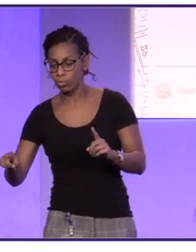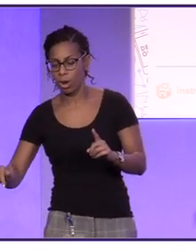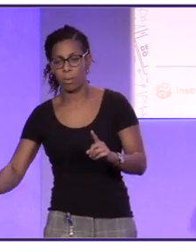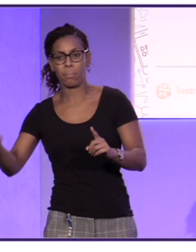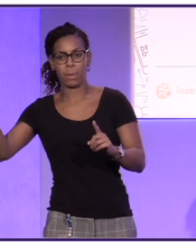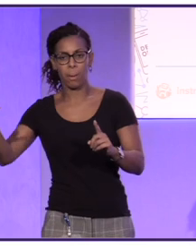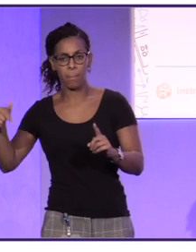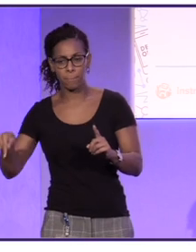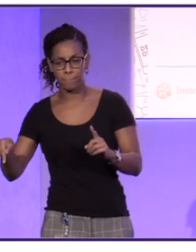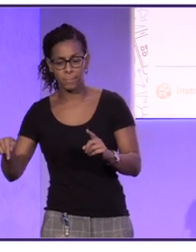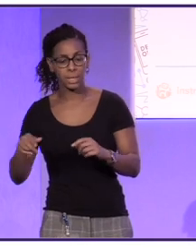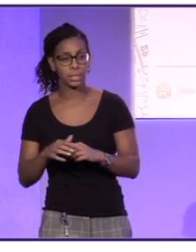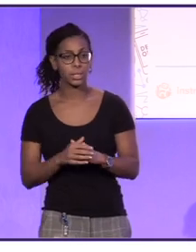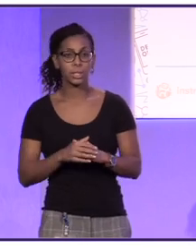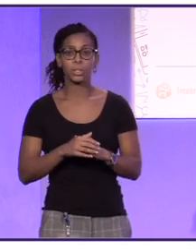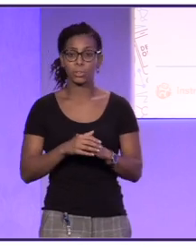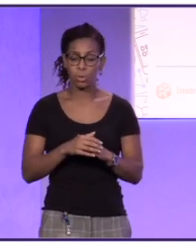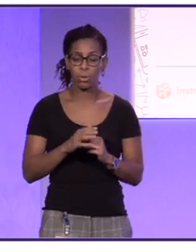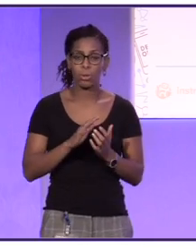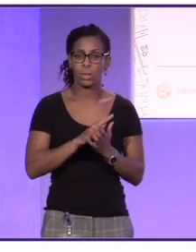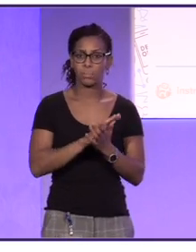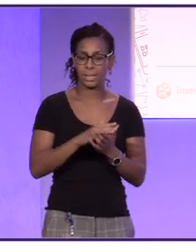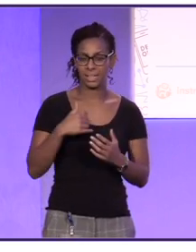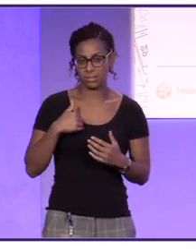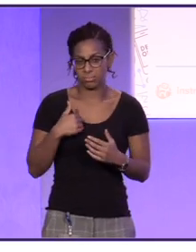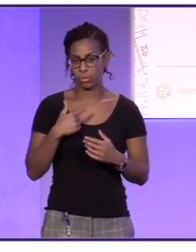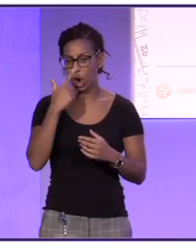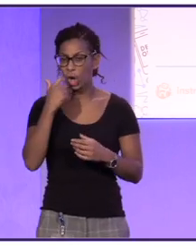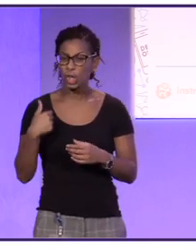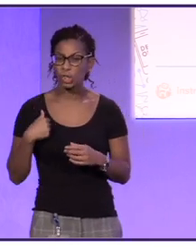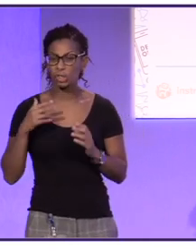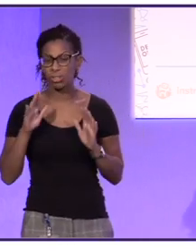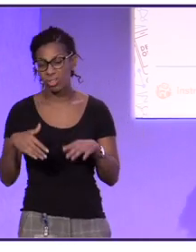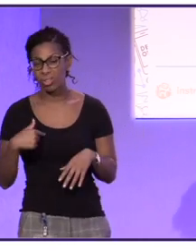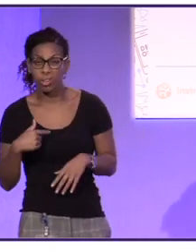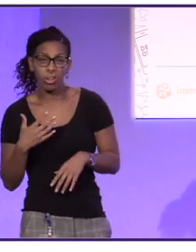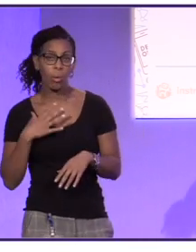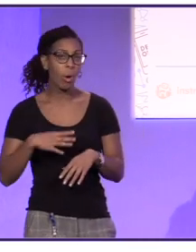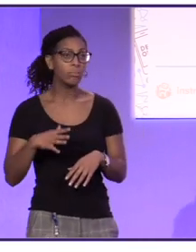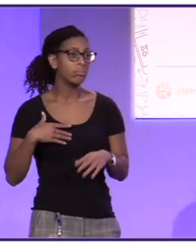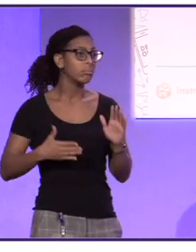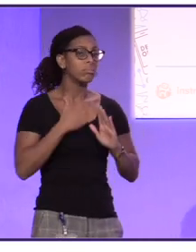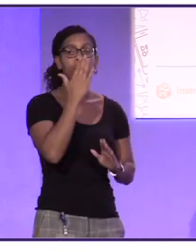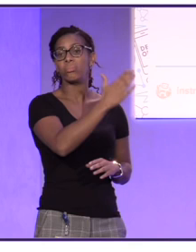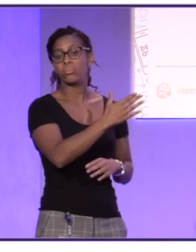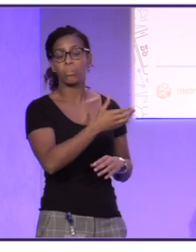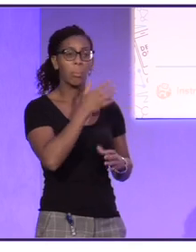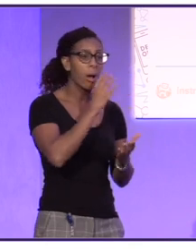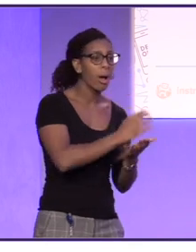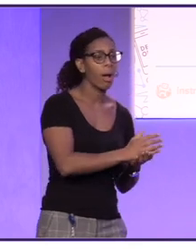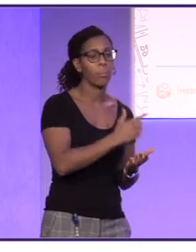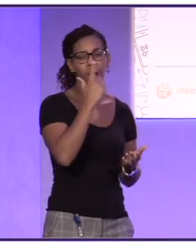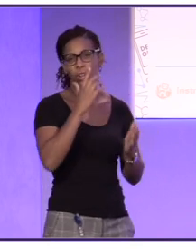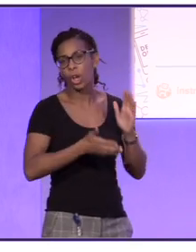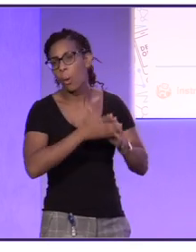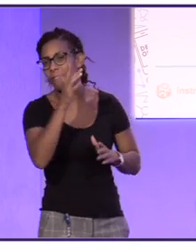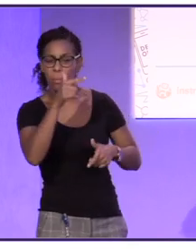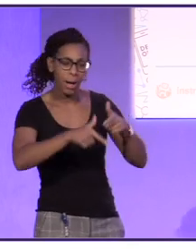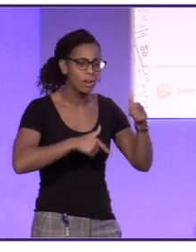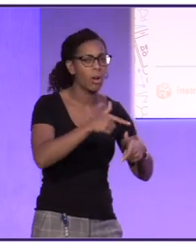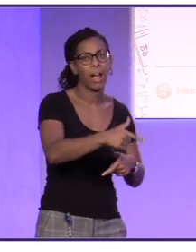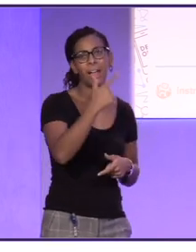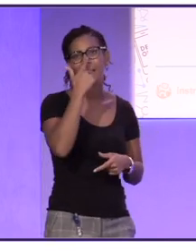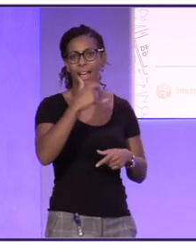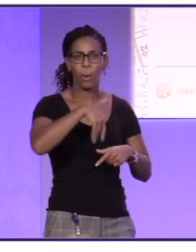this allowed you to spontaneously go to the pub. This allowed you to go for long bike rides, go out with your kids, and not